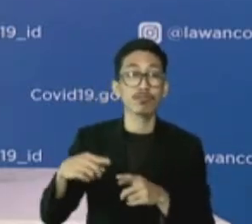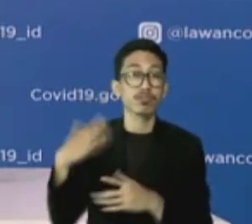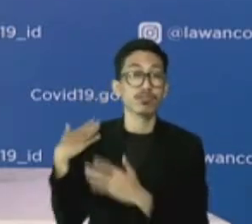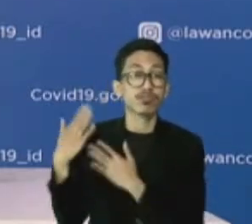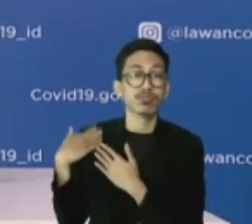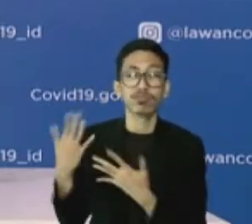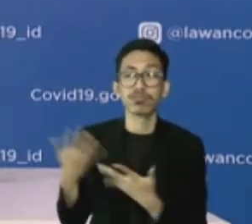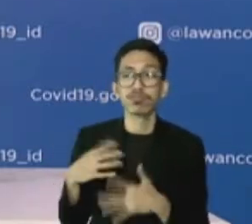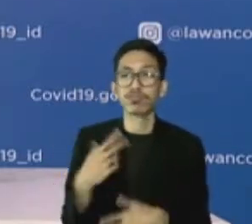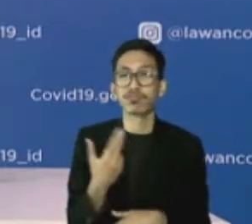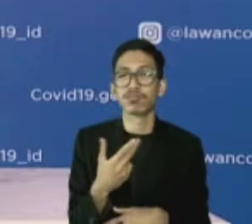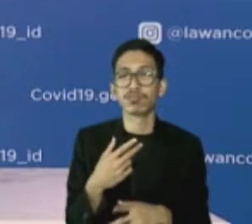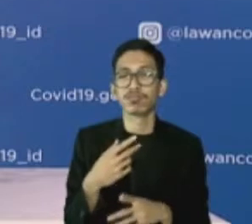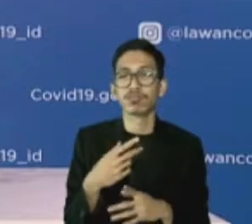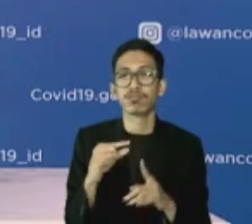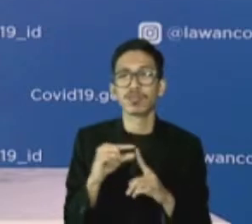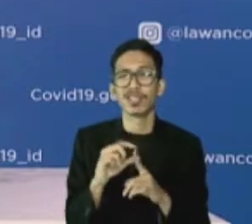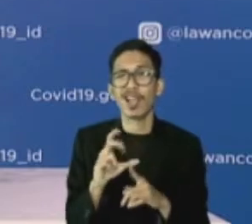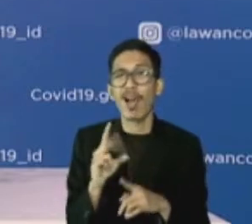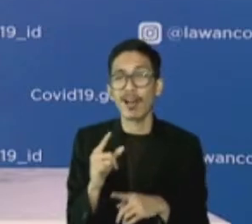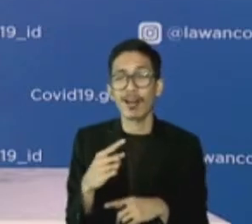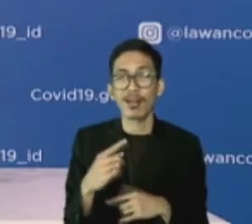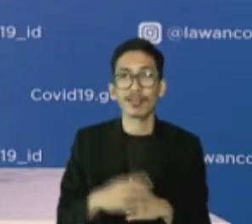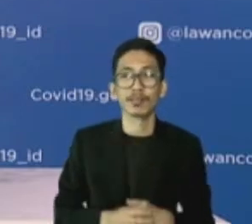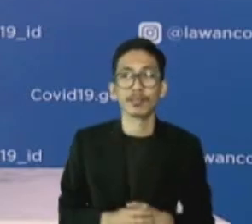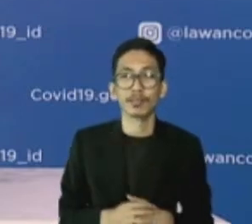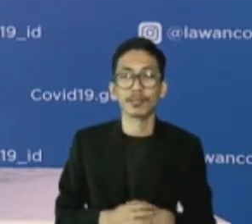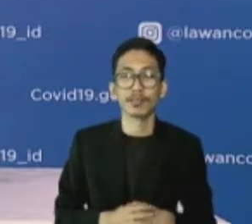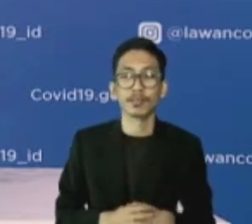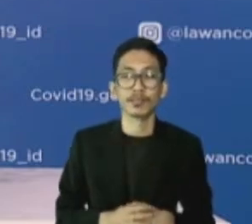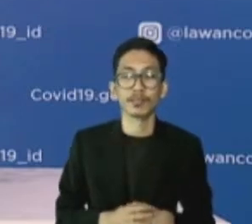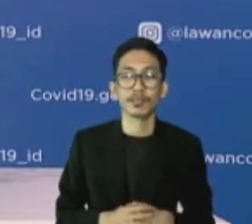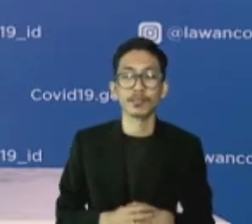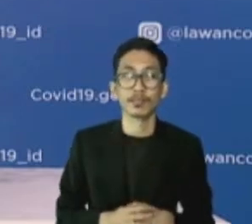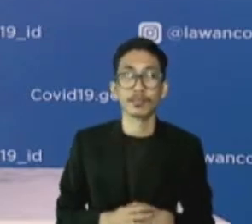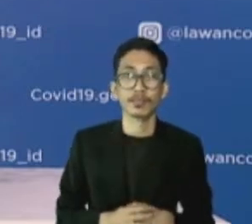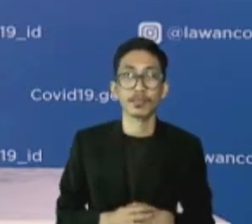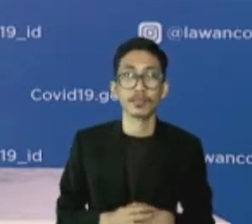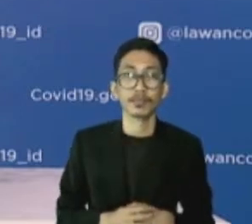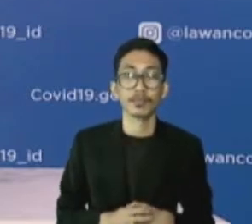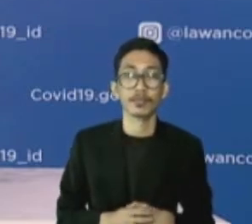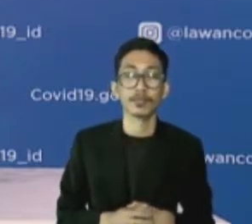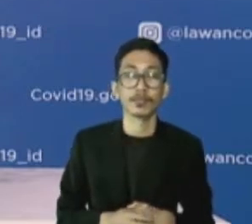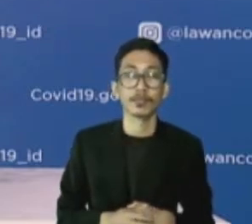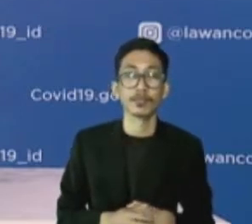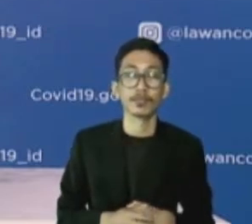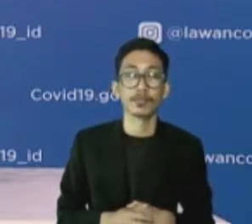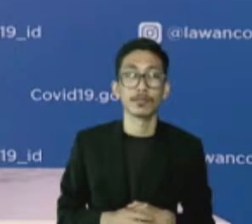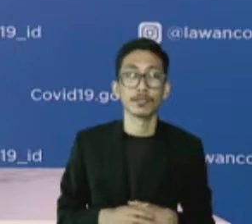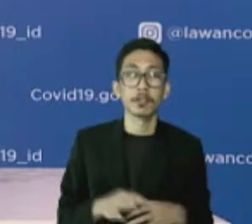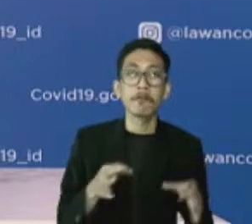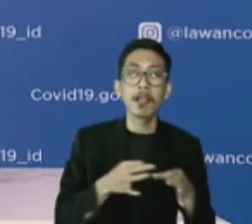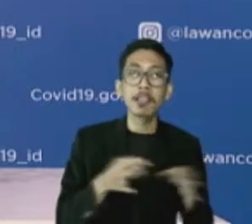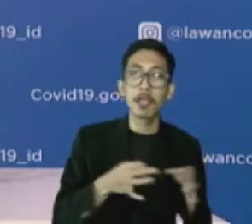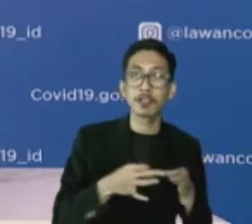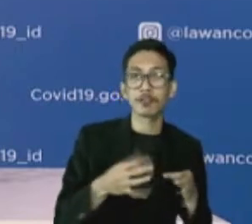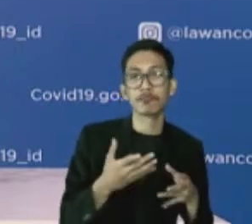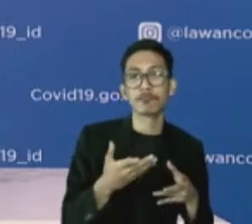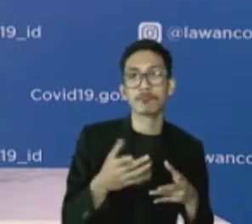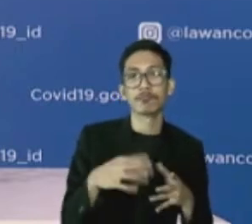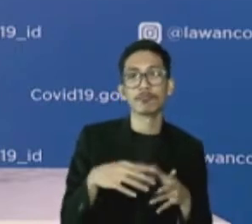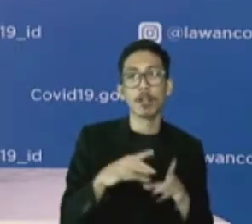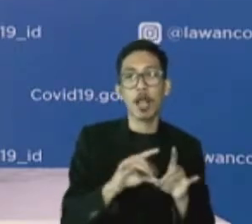the match and departure, the obligations to provide special quarantine facilities for close contacts,